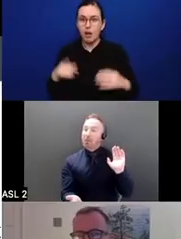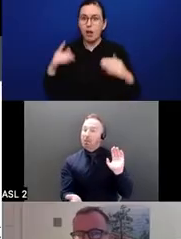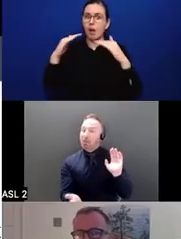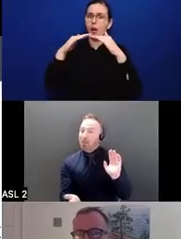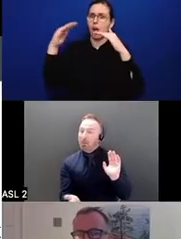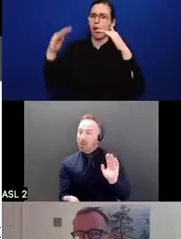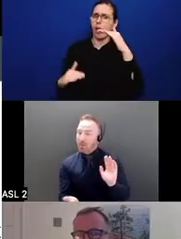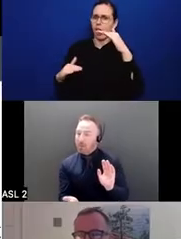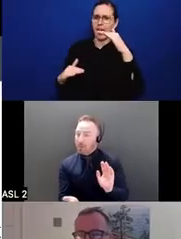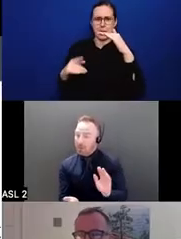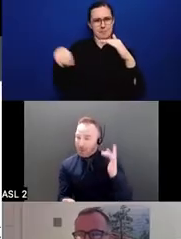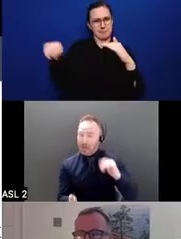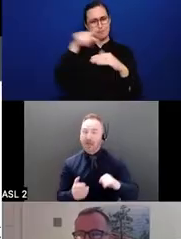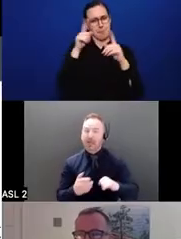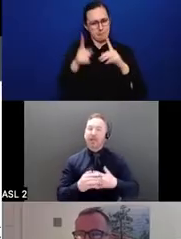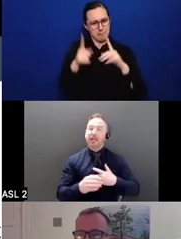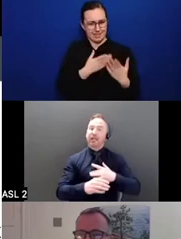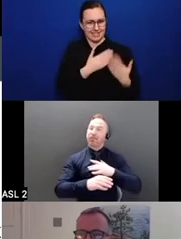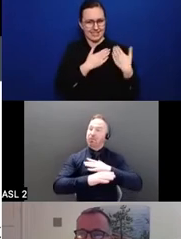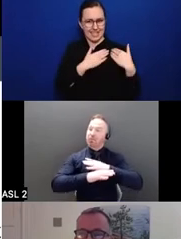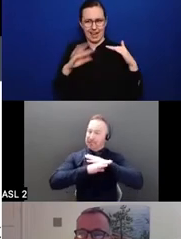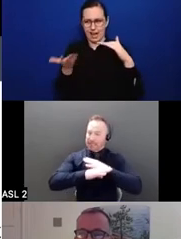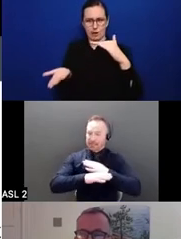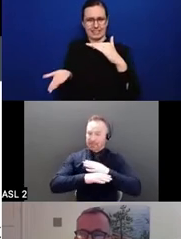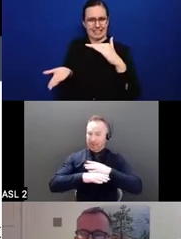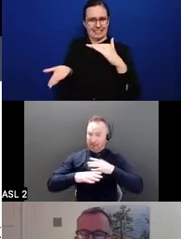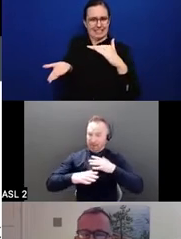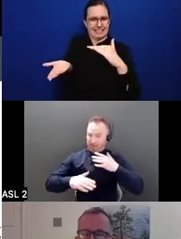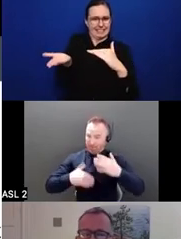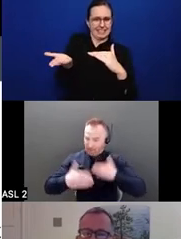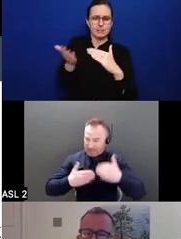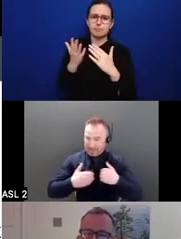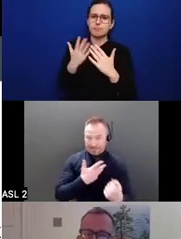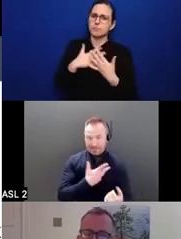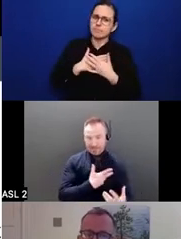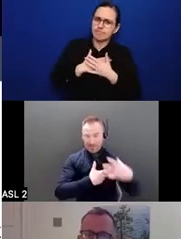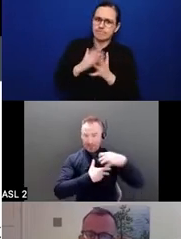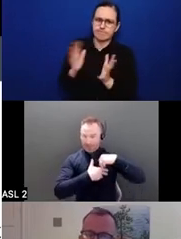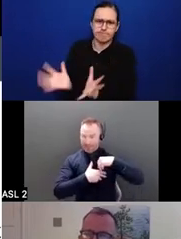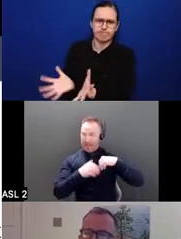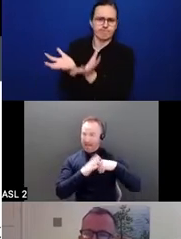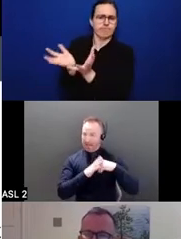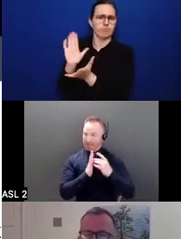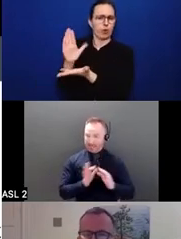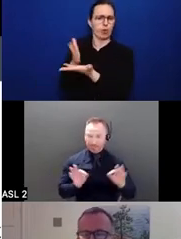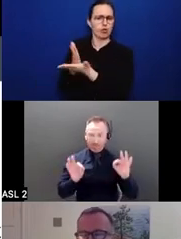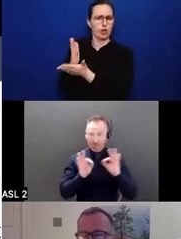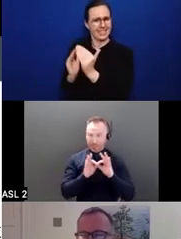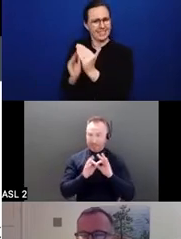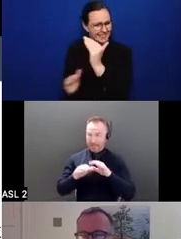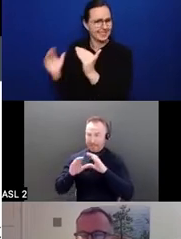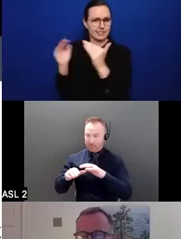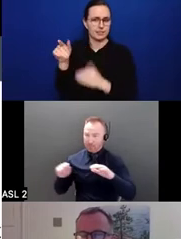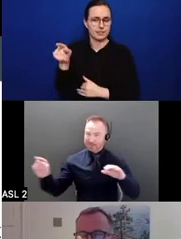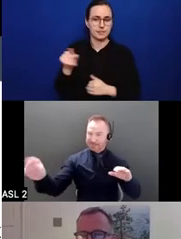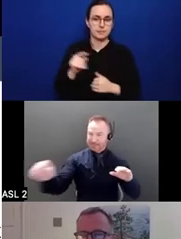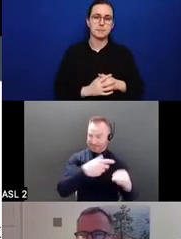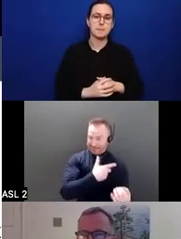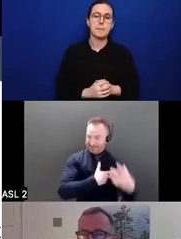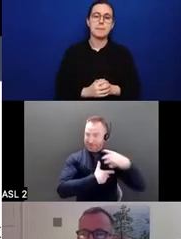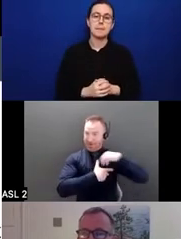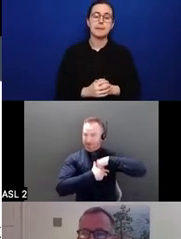actions are taken by key stakeholders. And an important element of that, or a precursor for the protective actions, we could